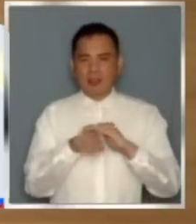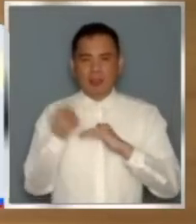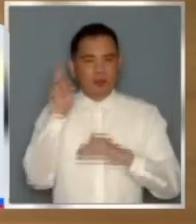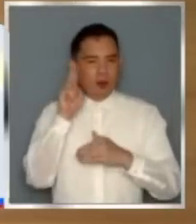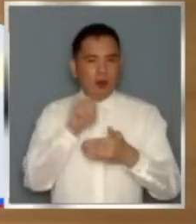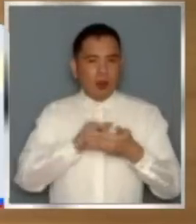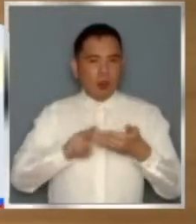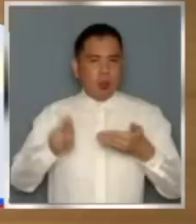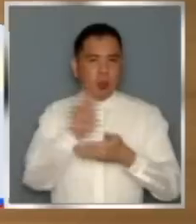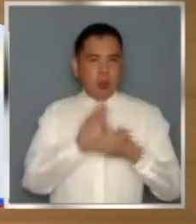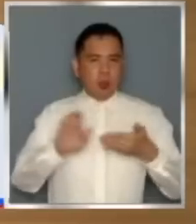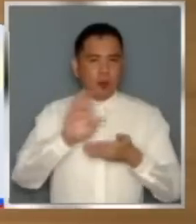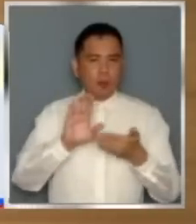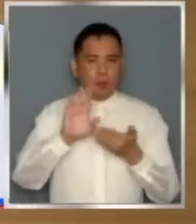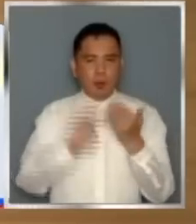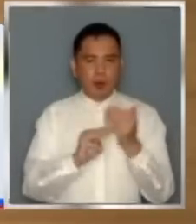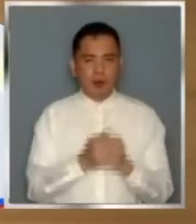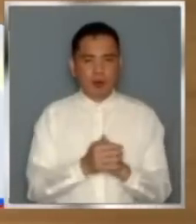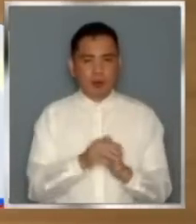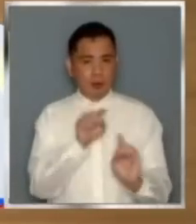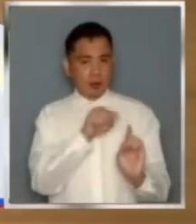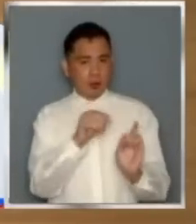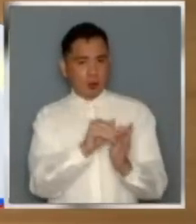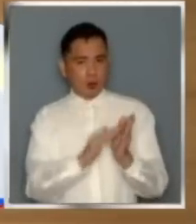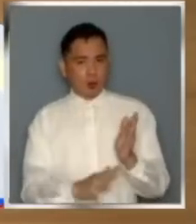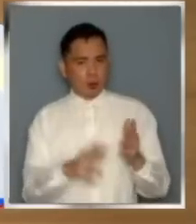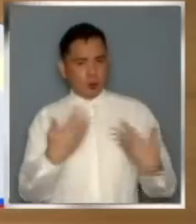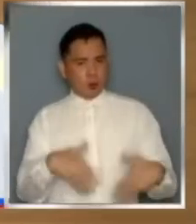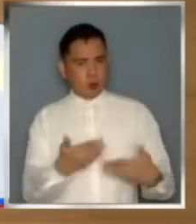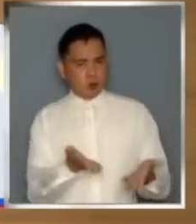and talented students without the financial